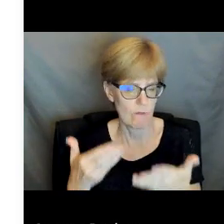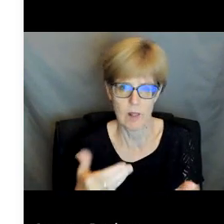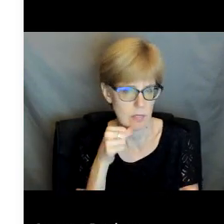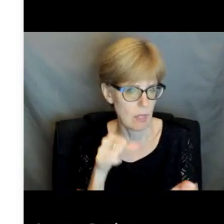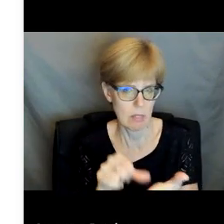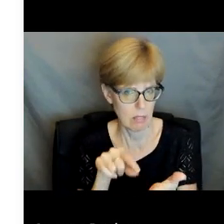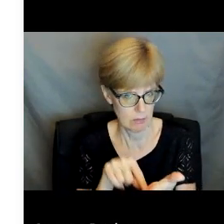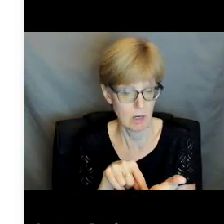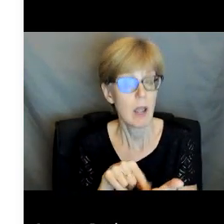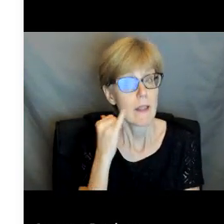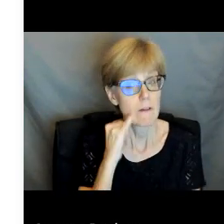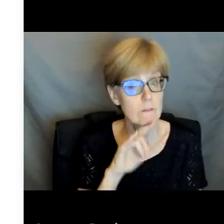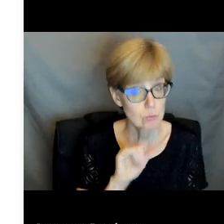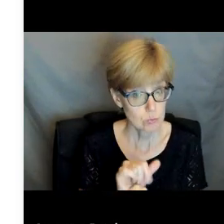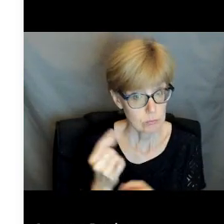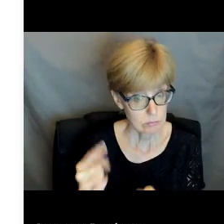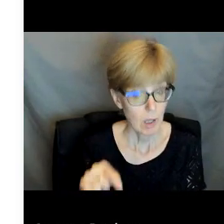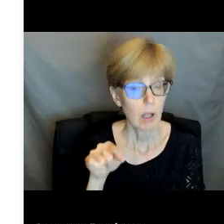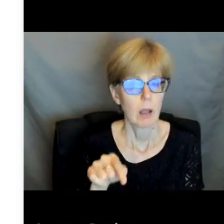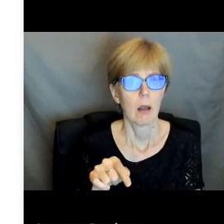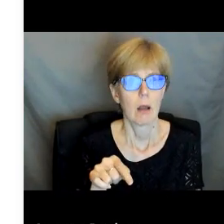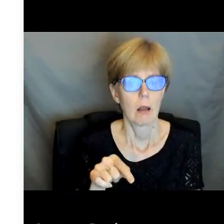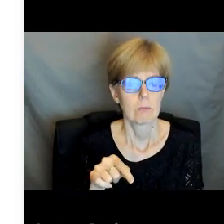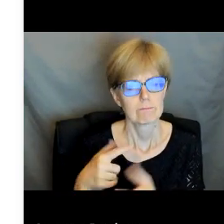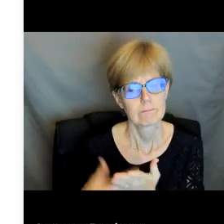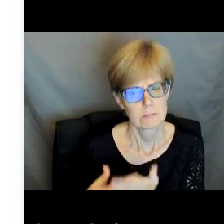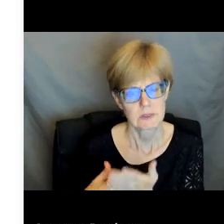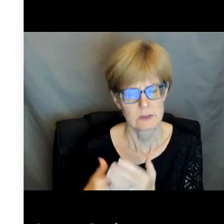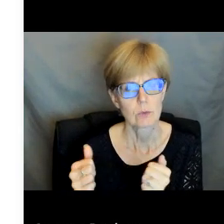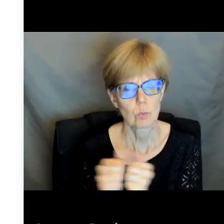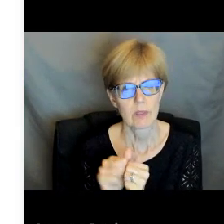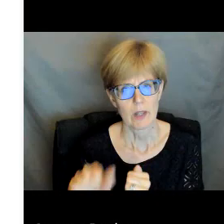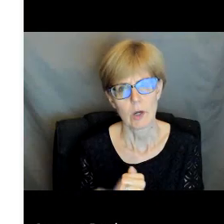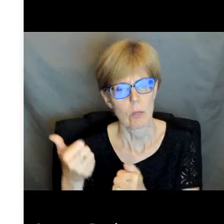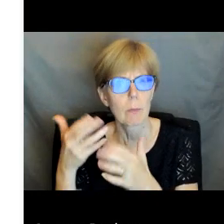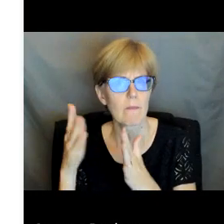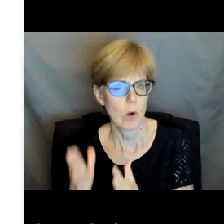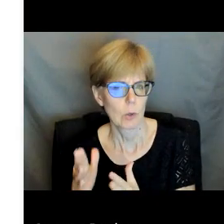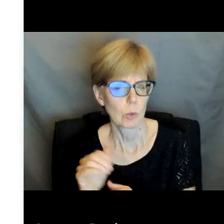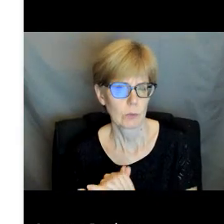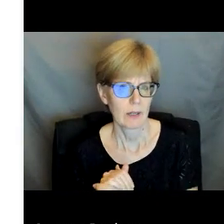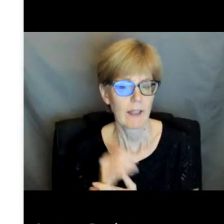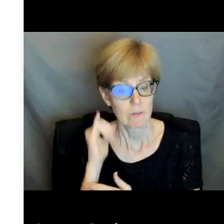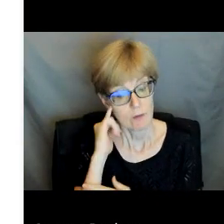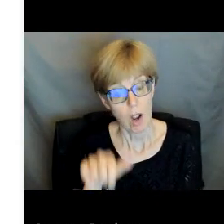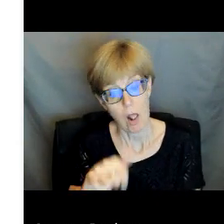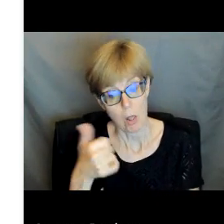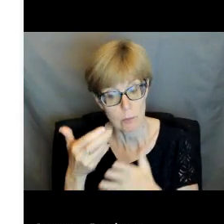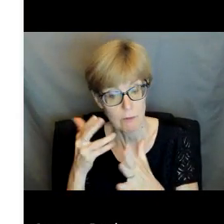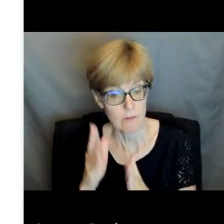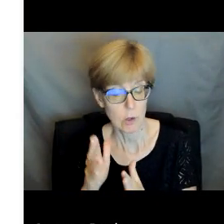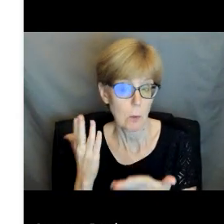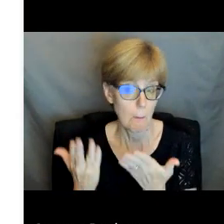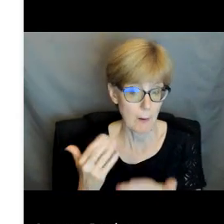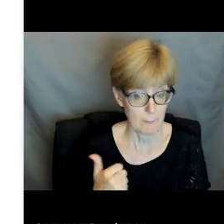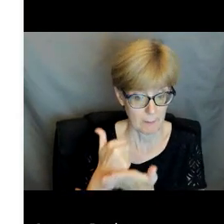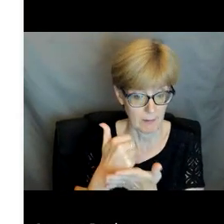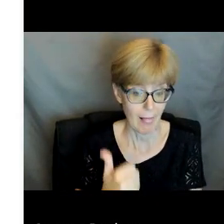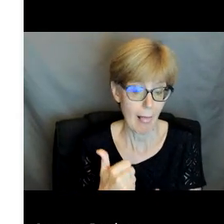if that's the case, I would encourage you to talk with another provider. If you have a different provider that might be able to speak